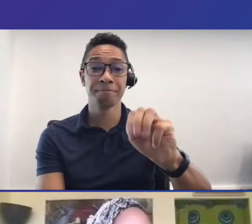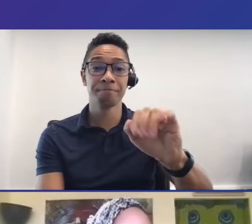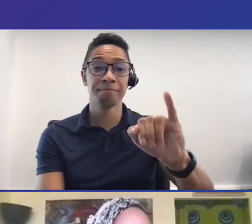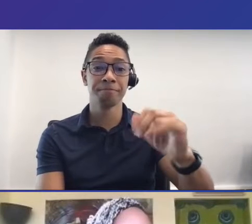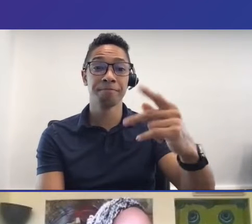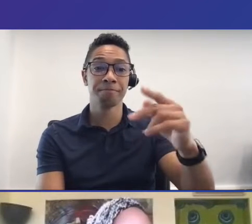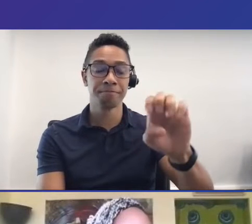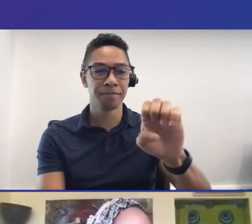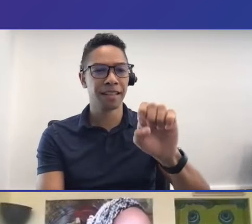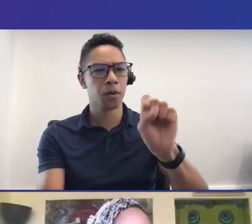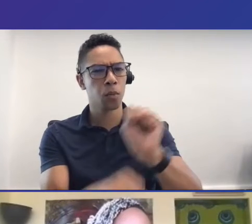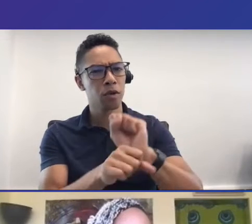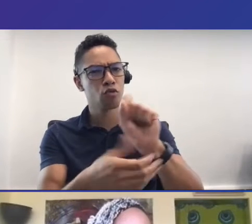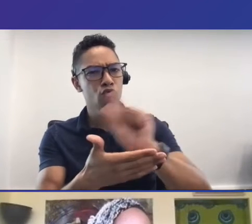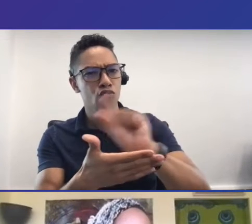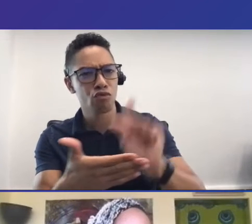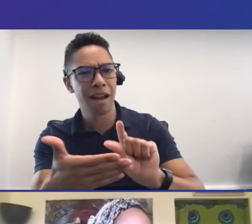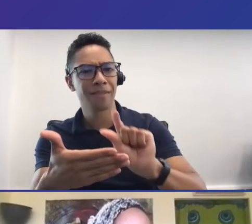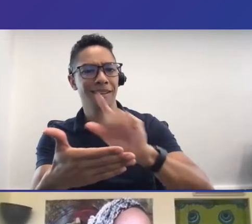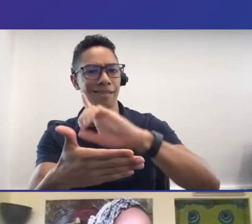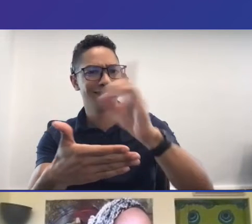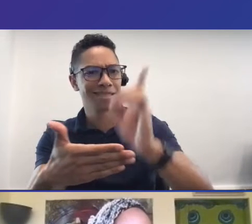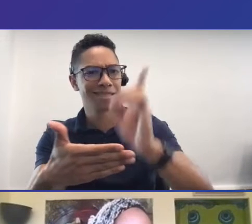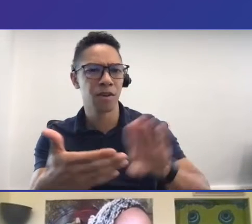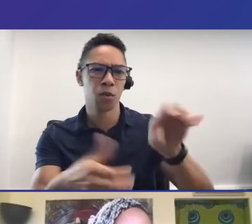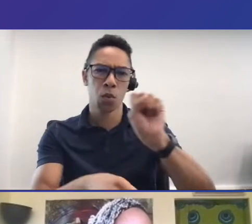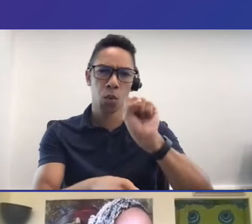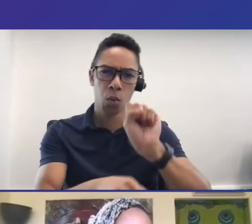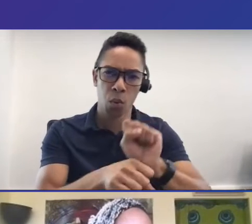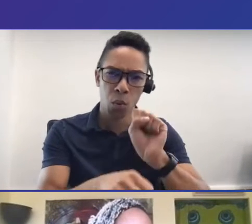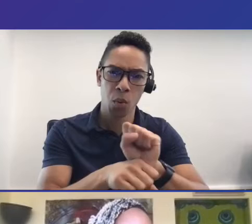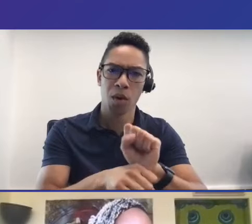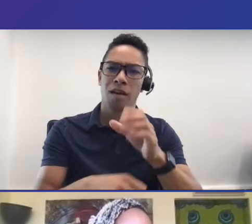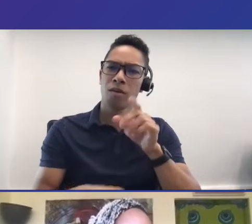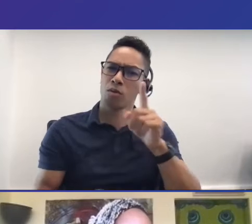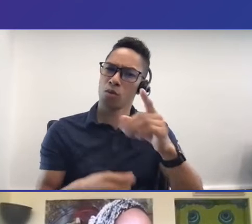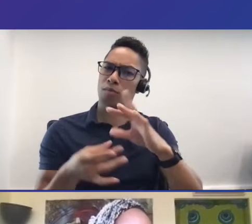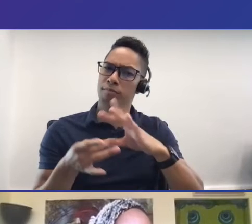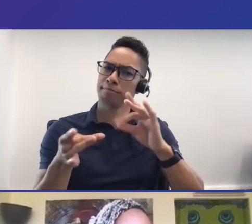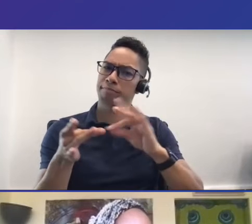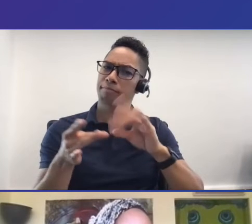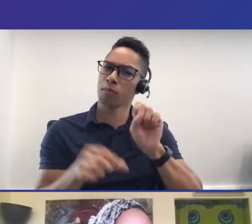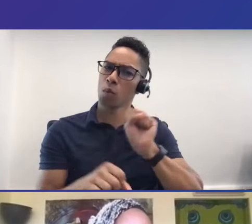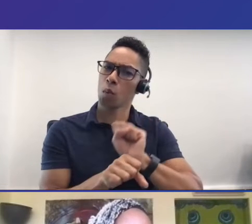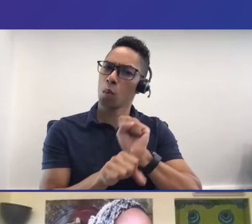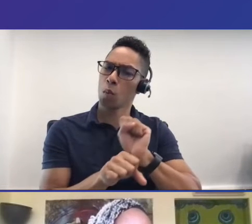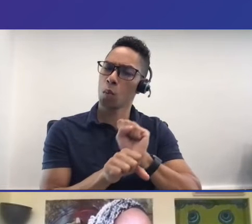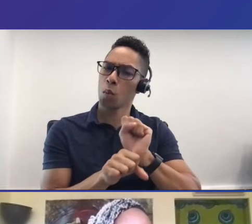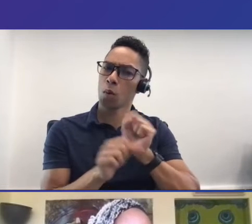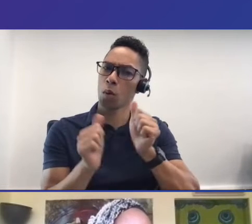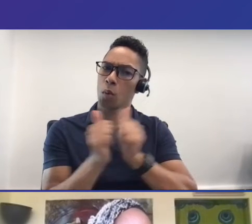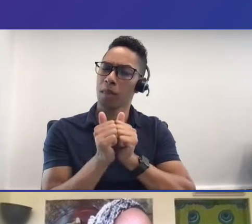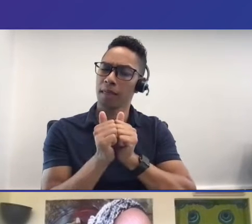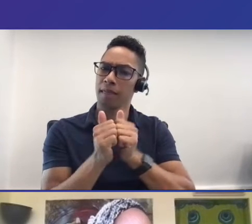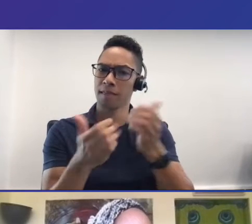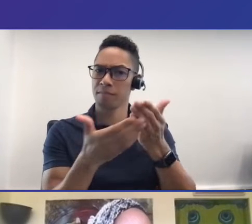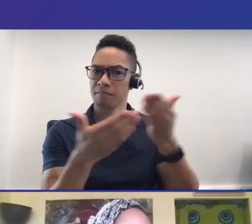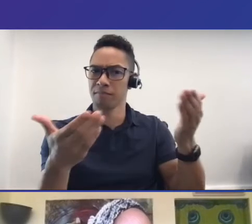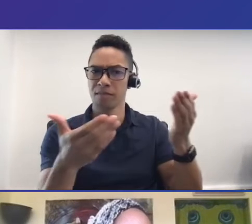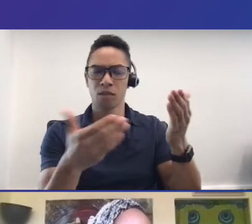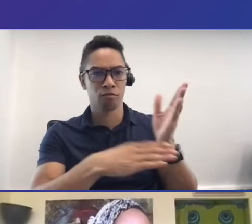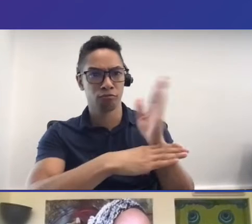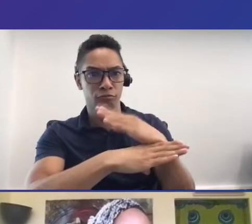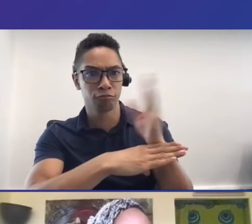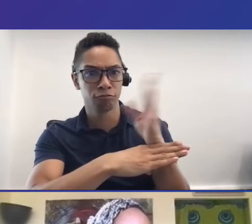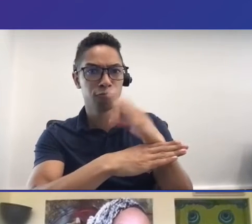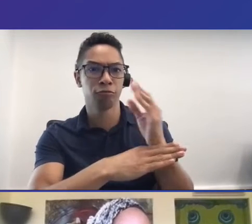graphic design and photography, and you shared that worked with those mediums helped you